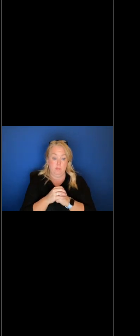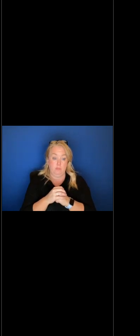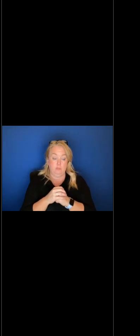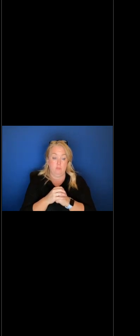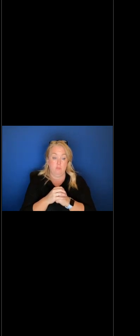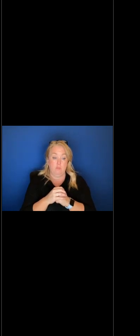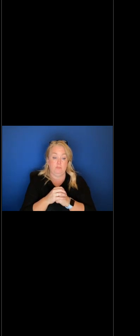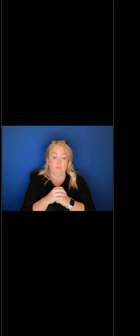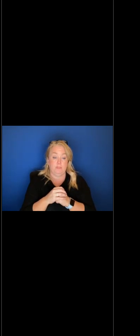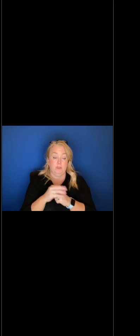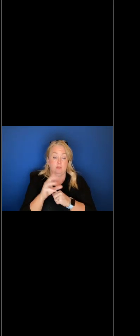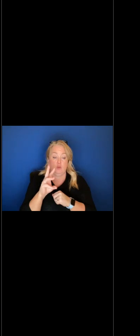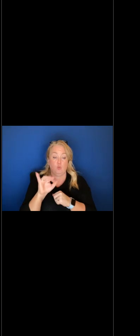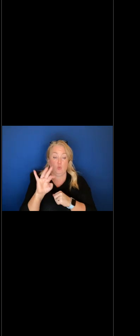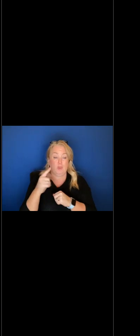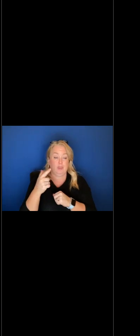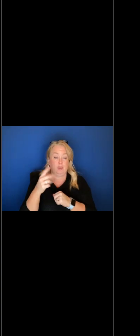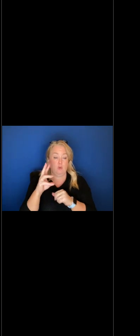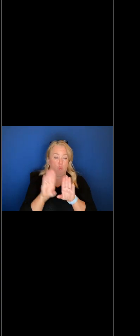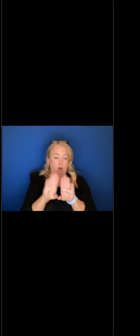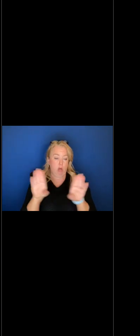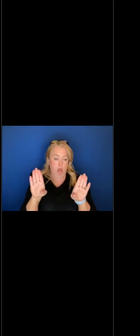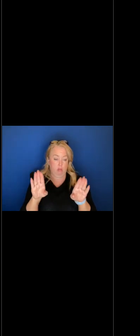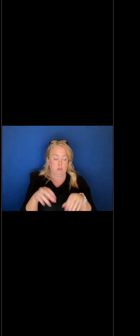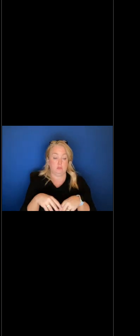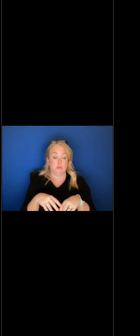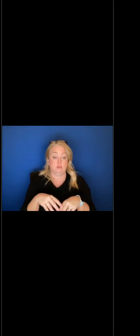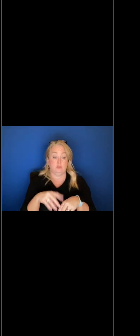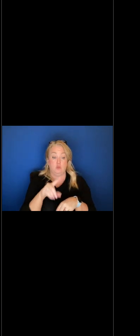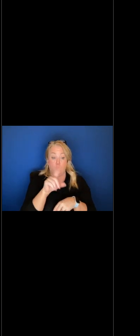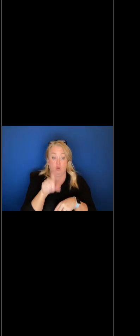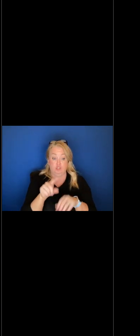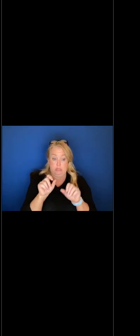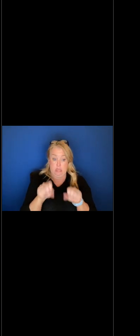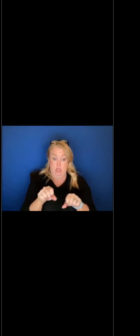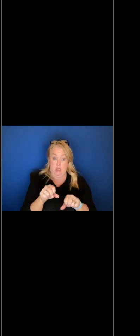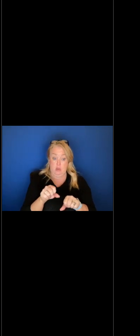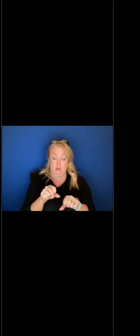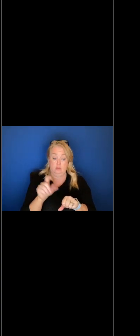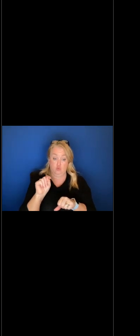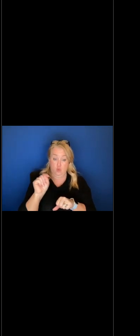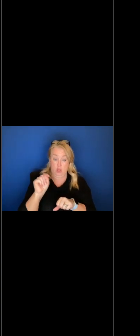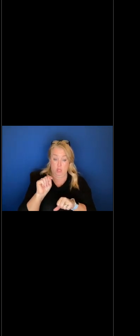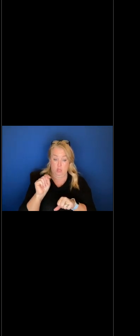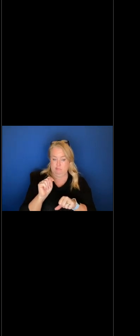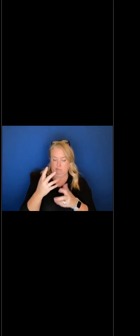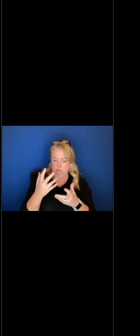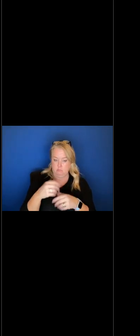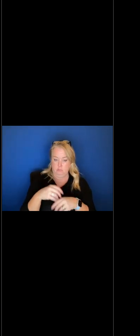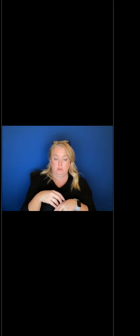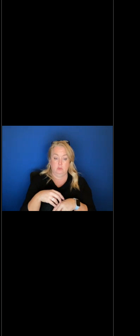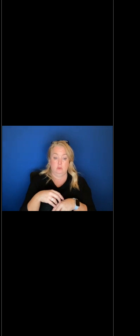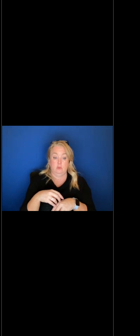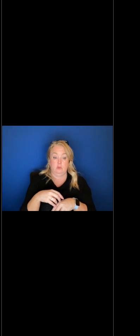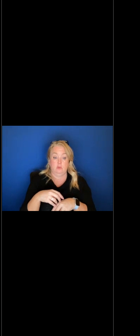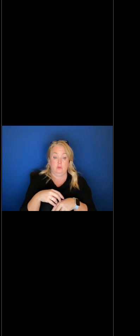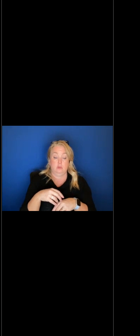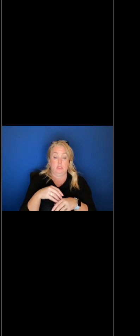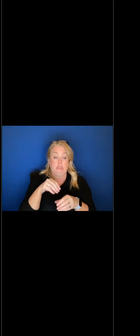Wing walls. The question: can a water closet, known as a toilet,